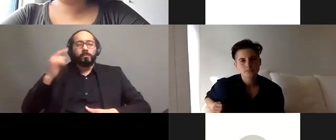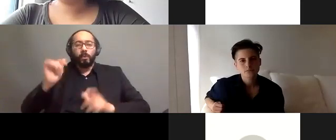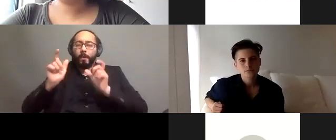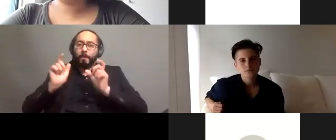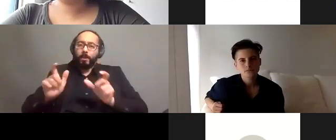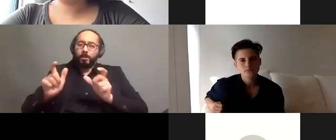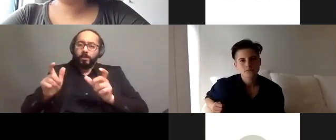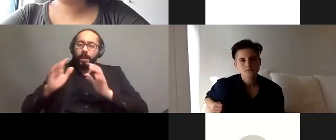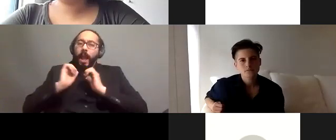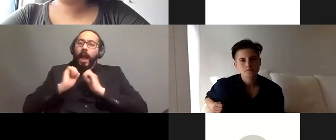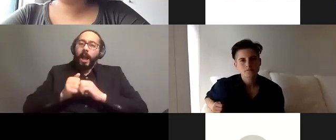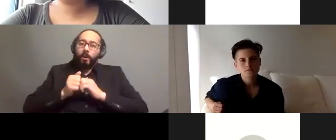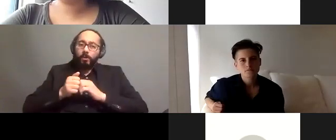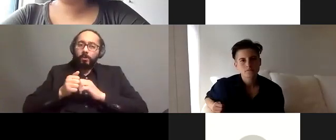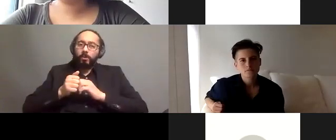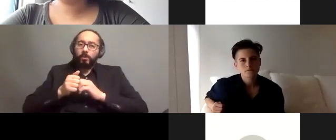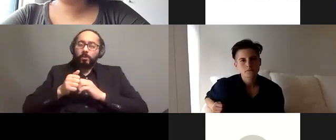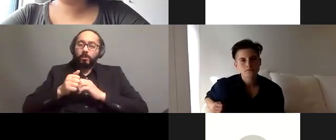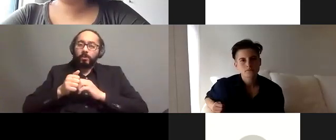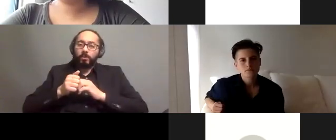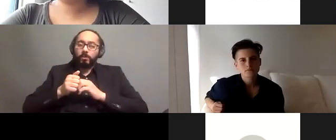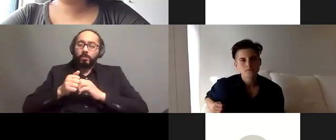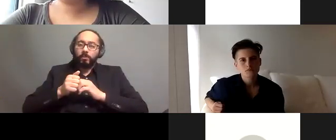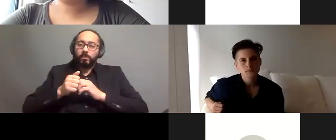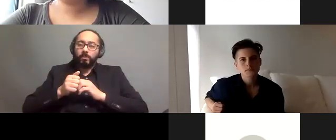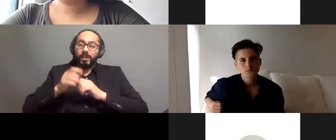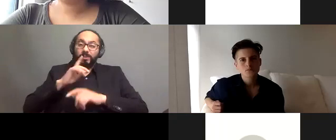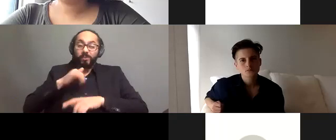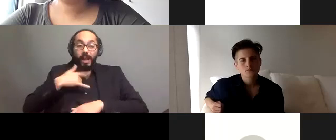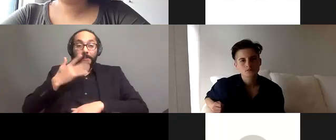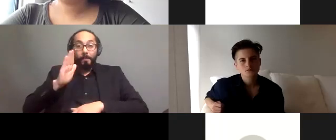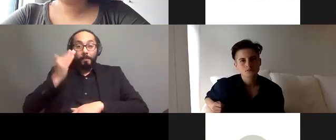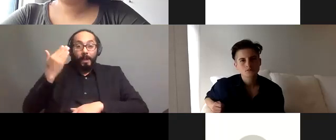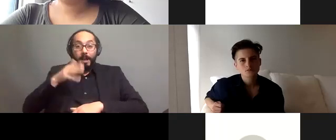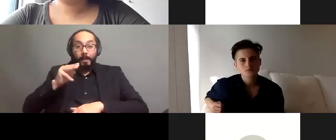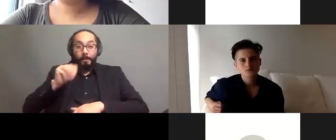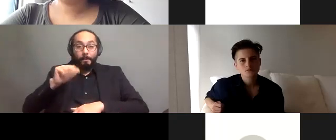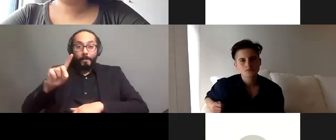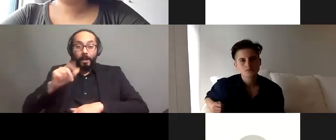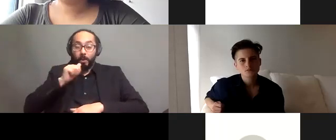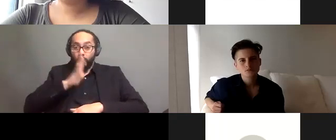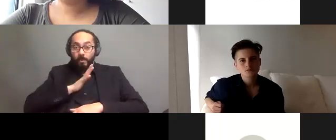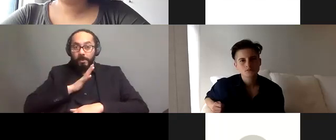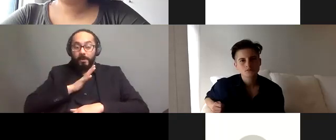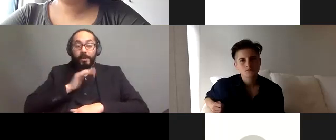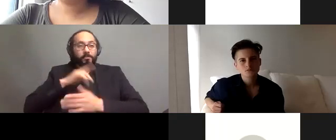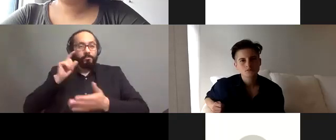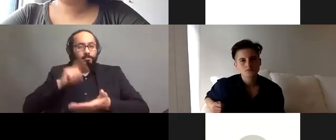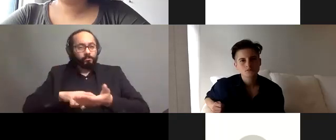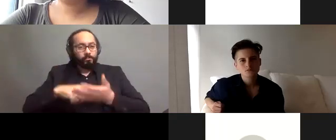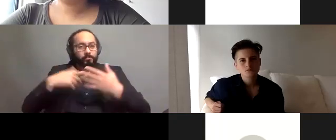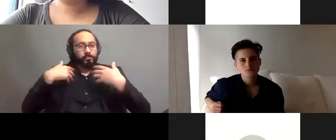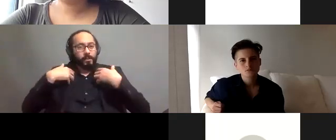system as a Black mat female, I found that as an elder